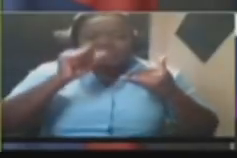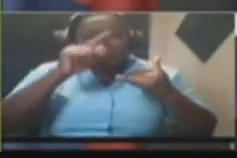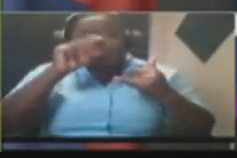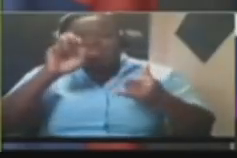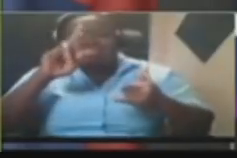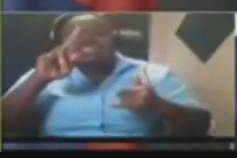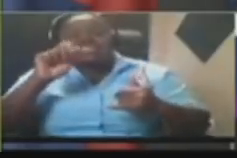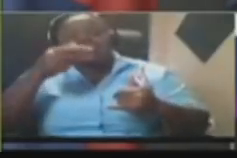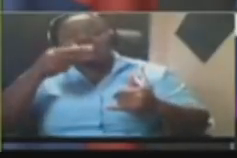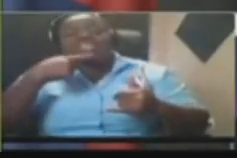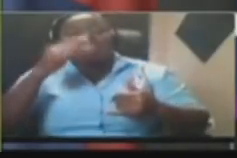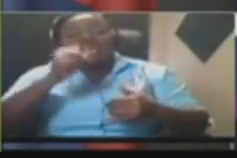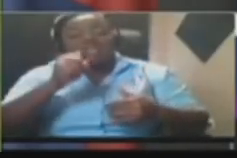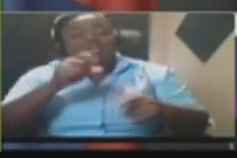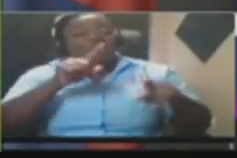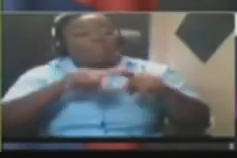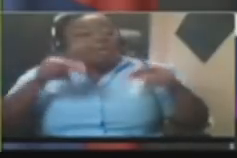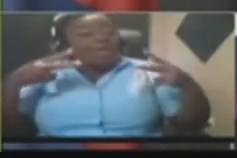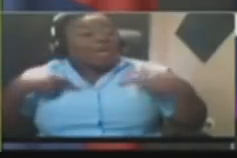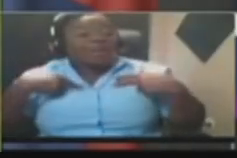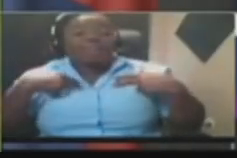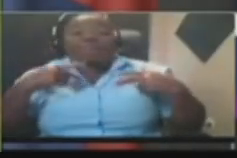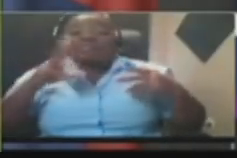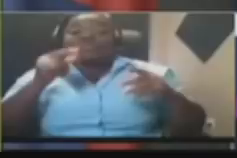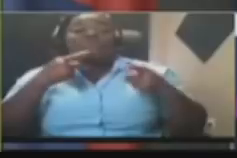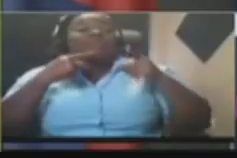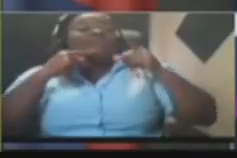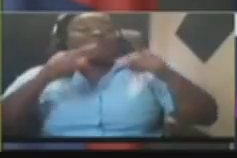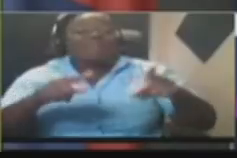So if there is no cure, if you get infected,